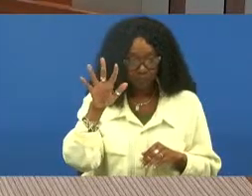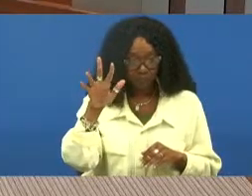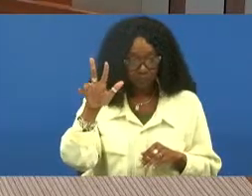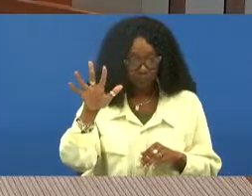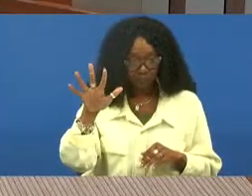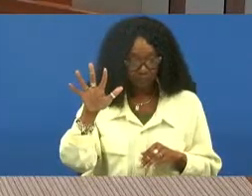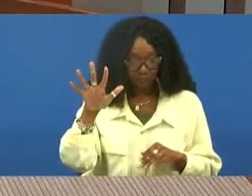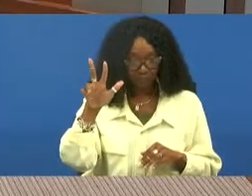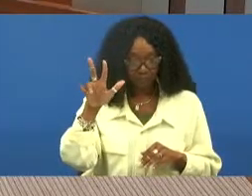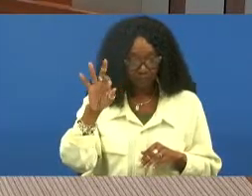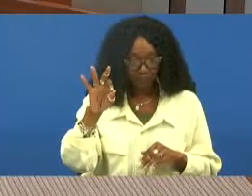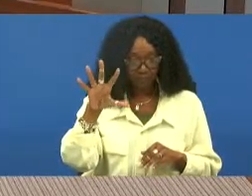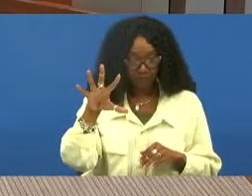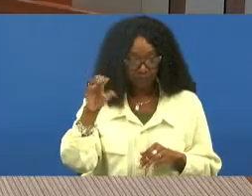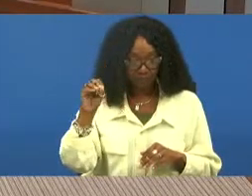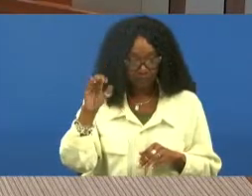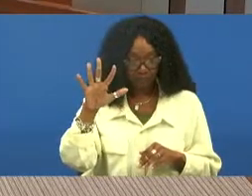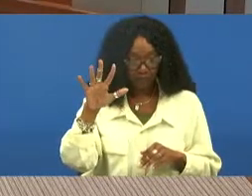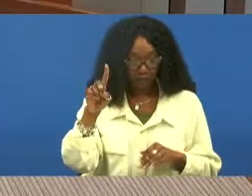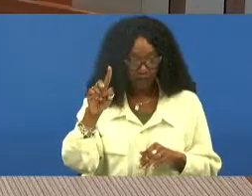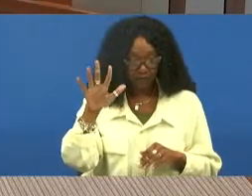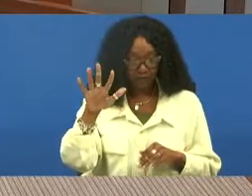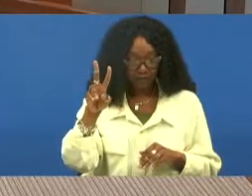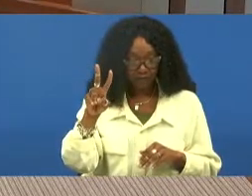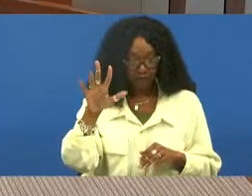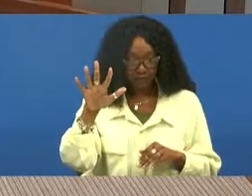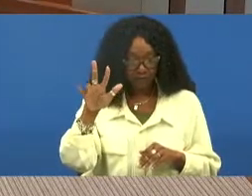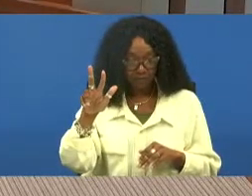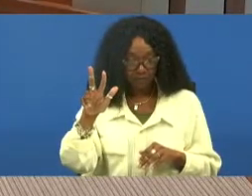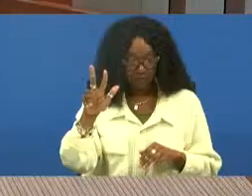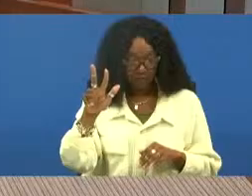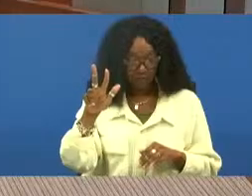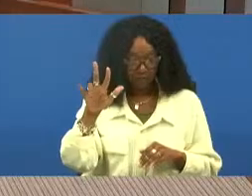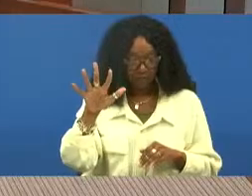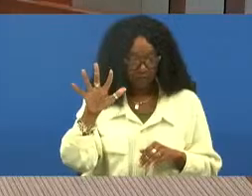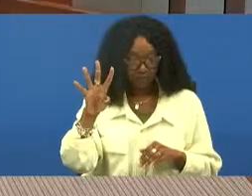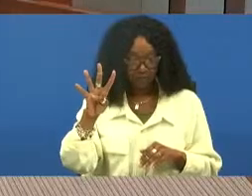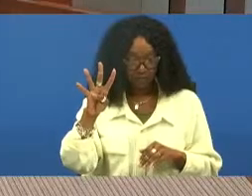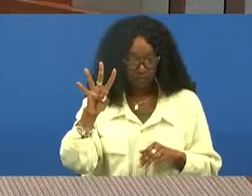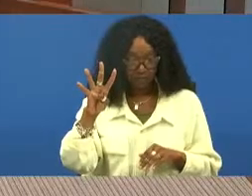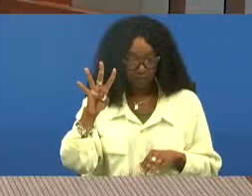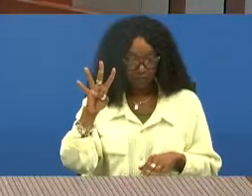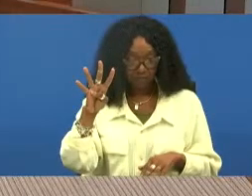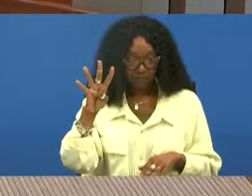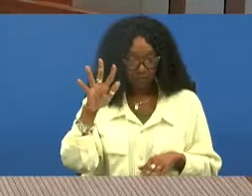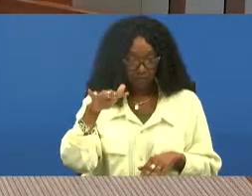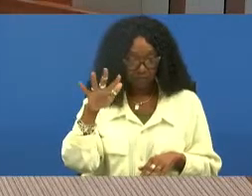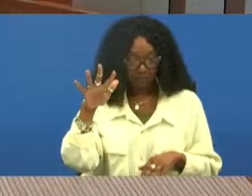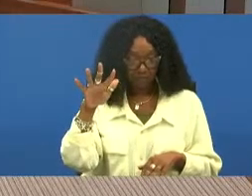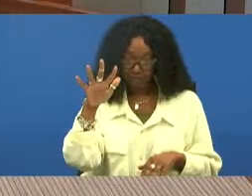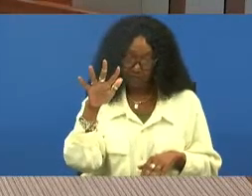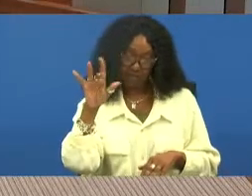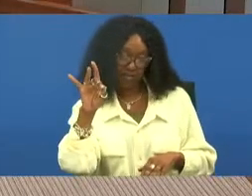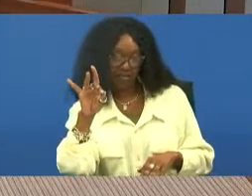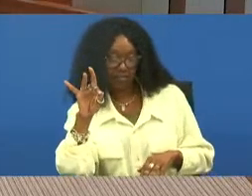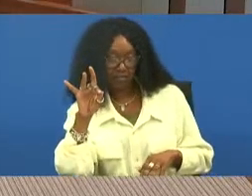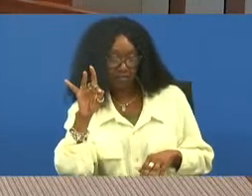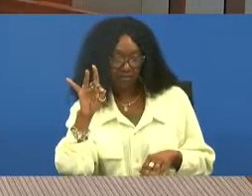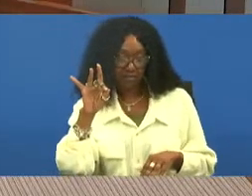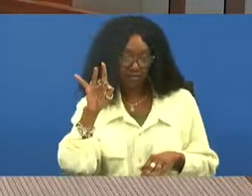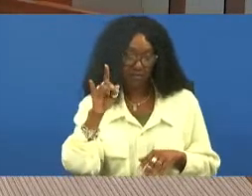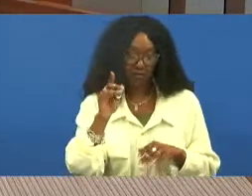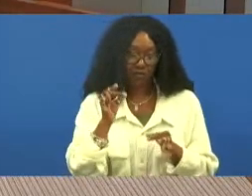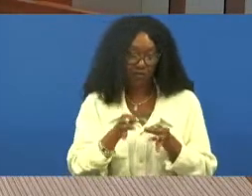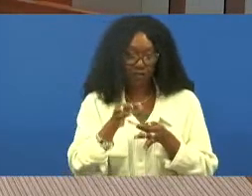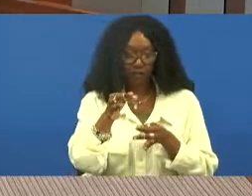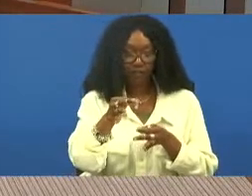49, 50, 51, 52, 53, 54, 58. We're going to defer